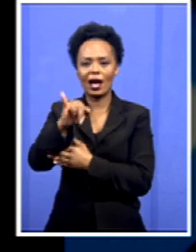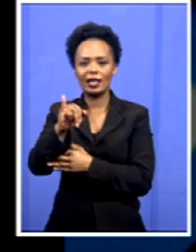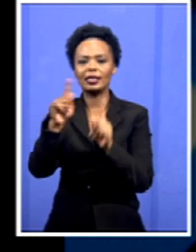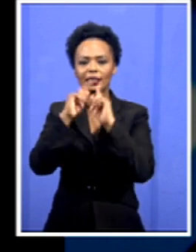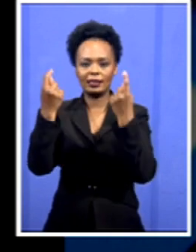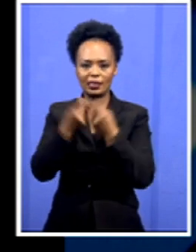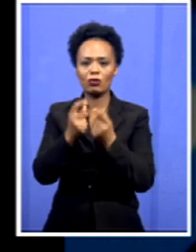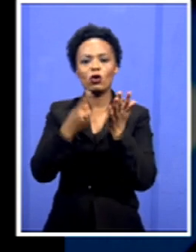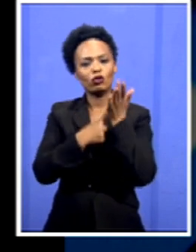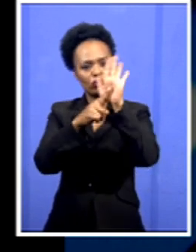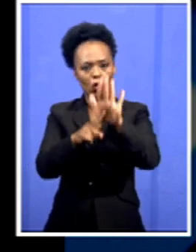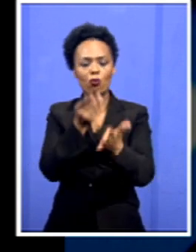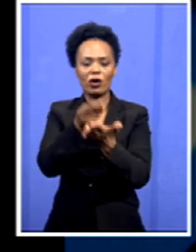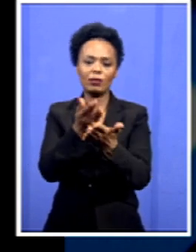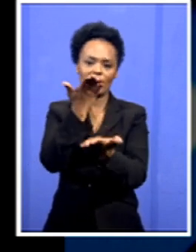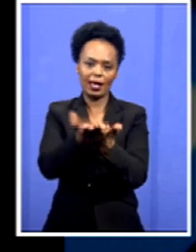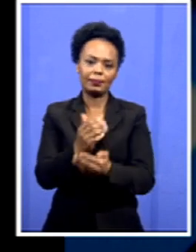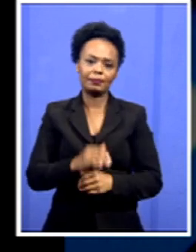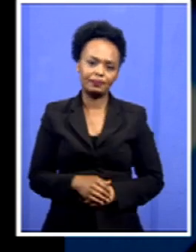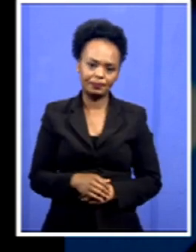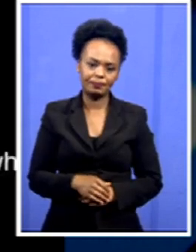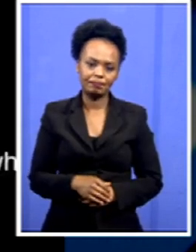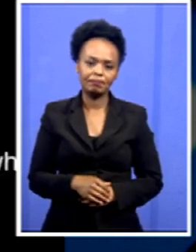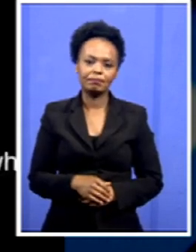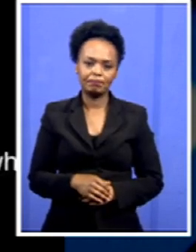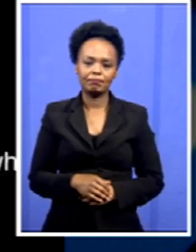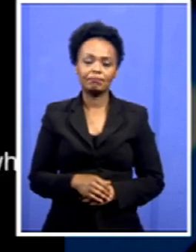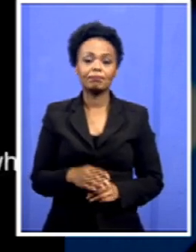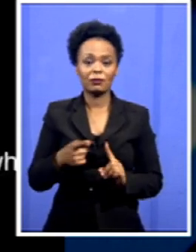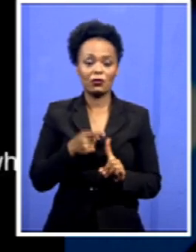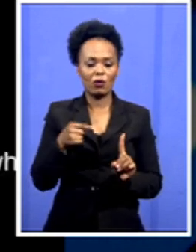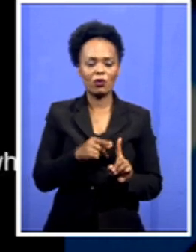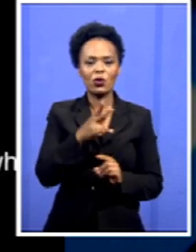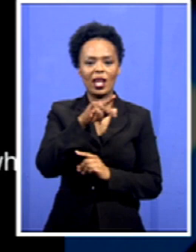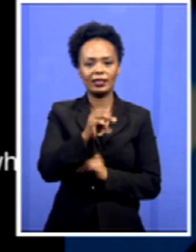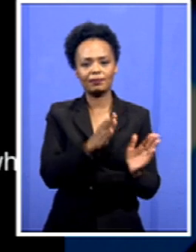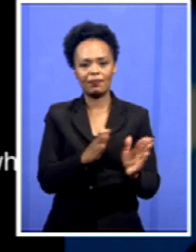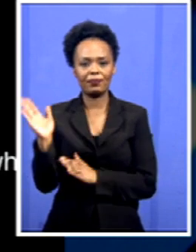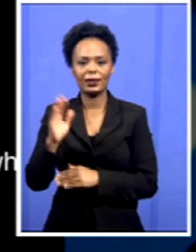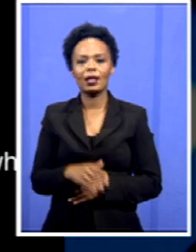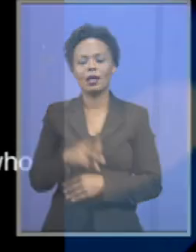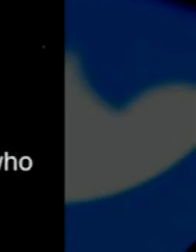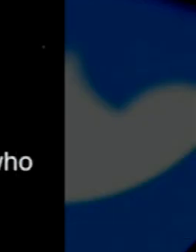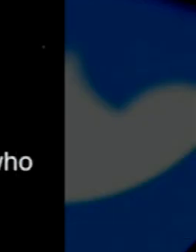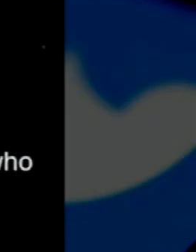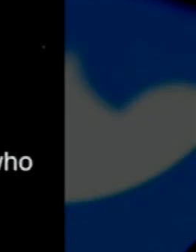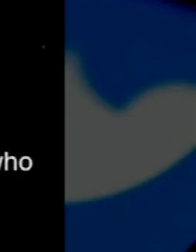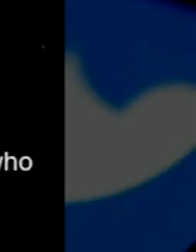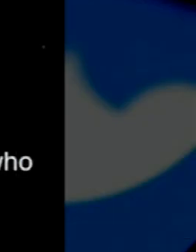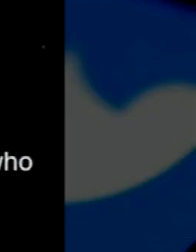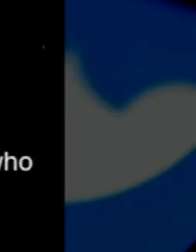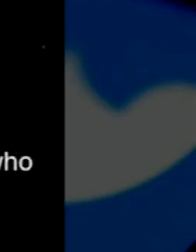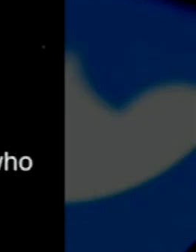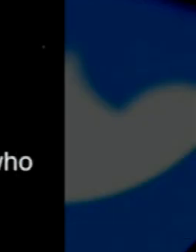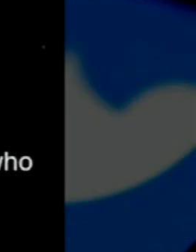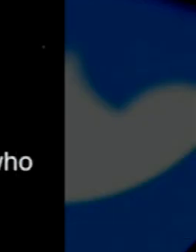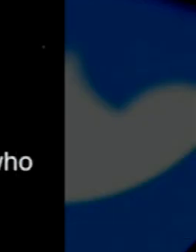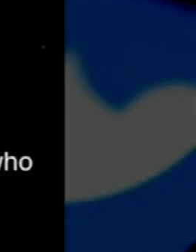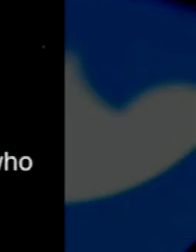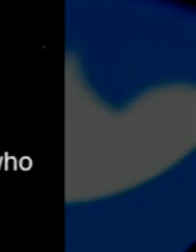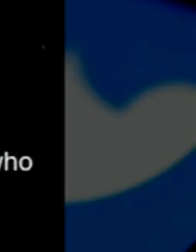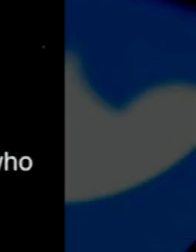for showing us it is possible. That's from Hewlett Hild. And then Pogiso says, I really think this poll should be limited